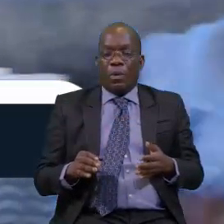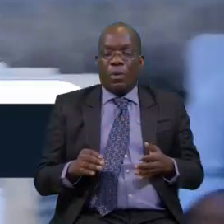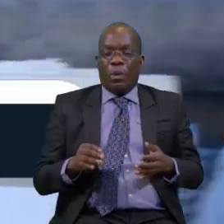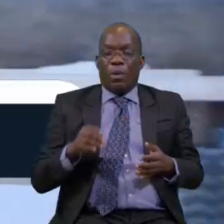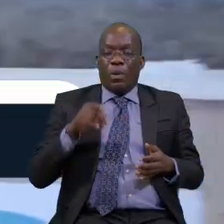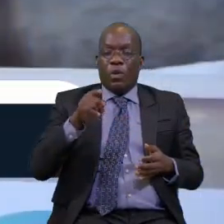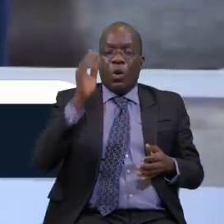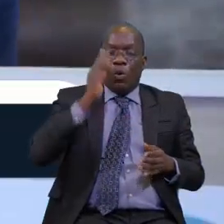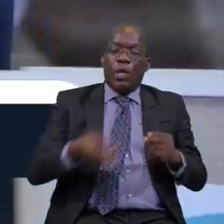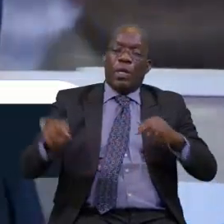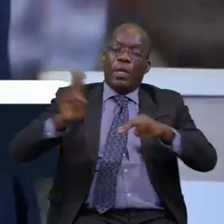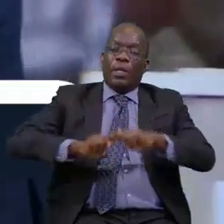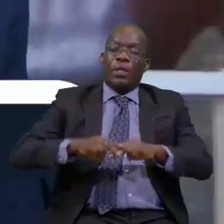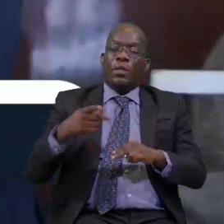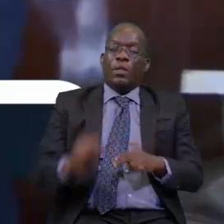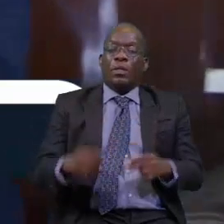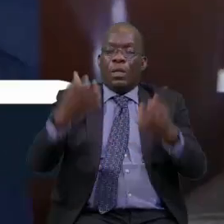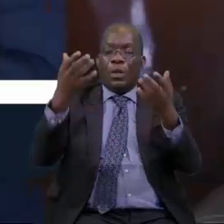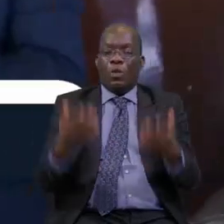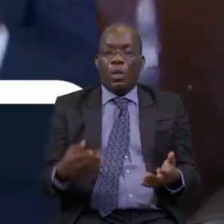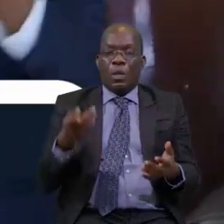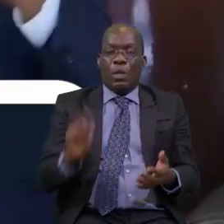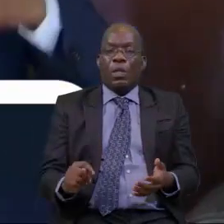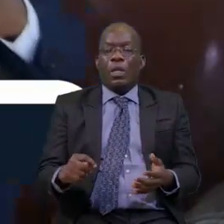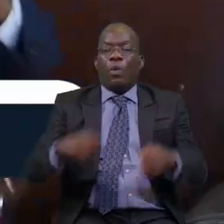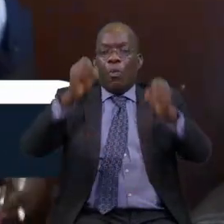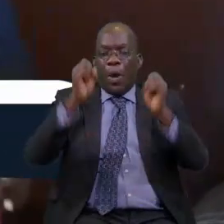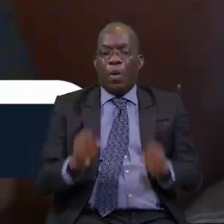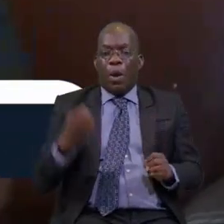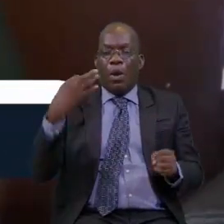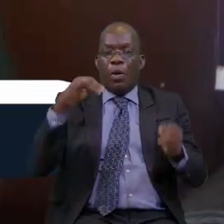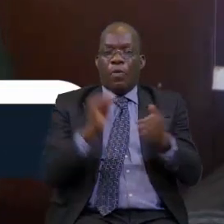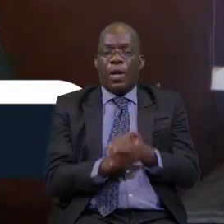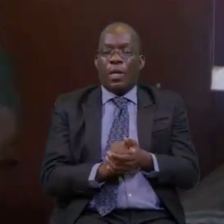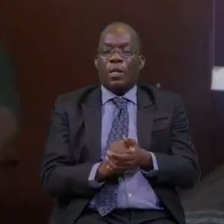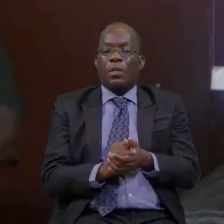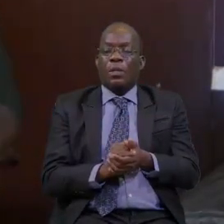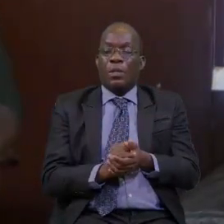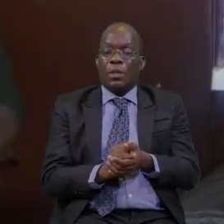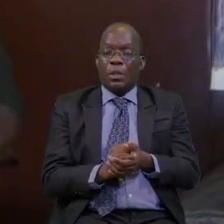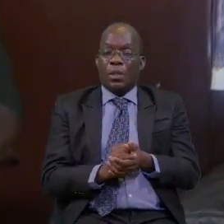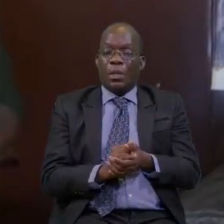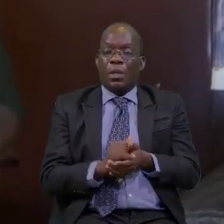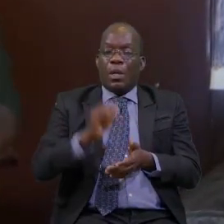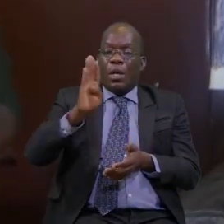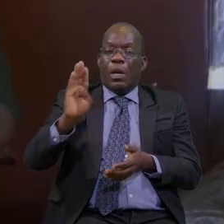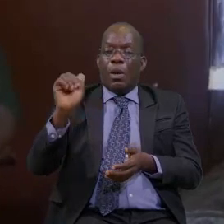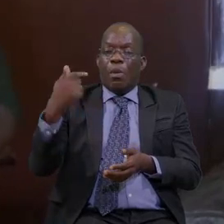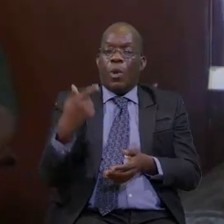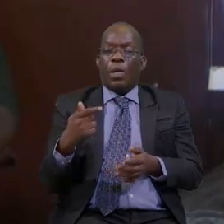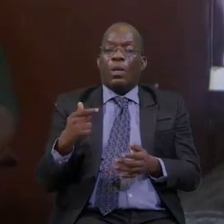the weight and the pressure of that heavy bag at your back. If ye do